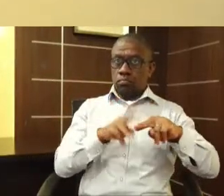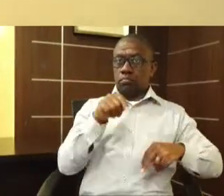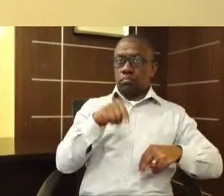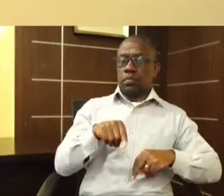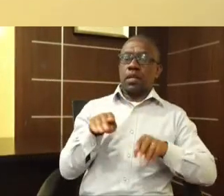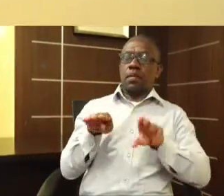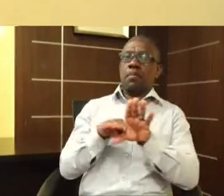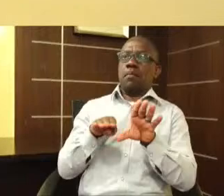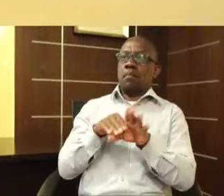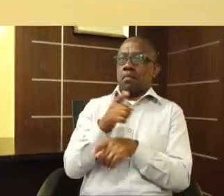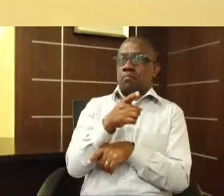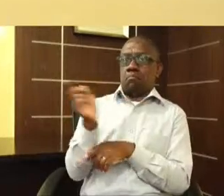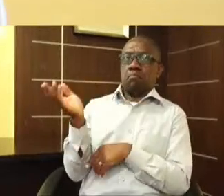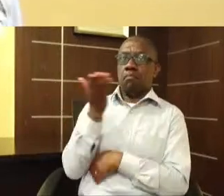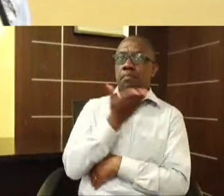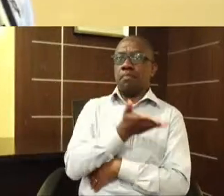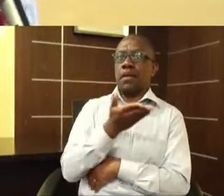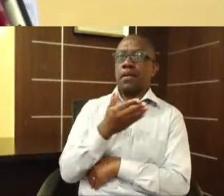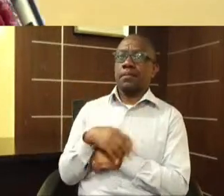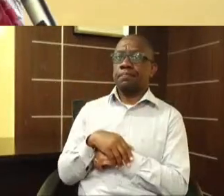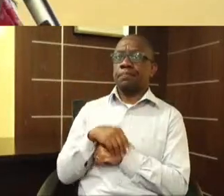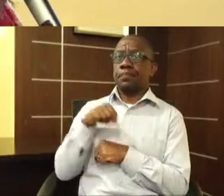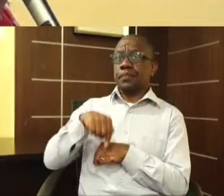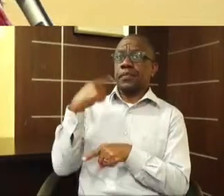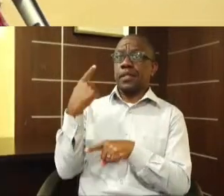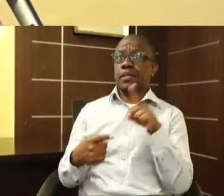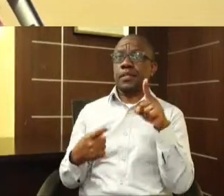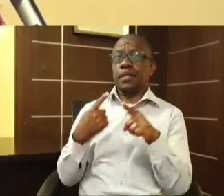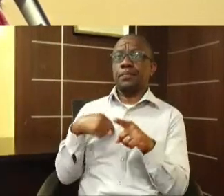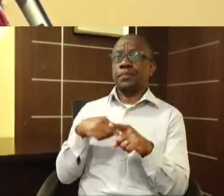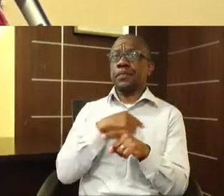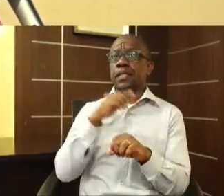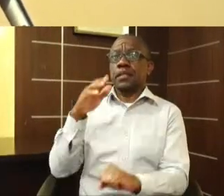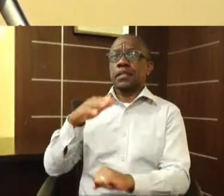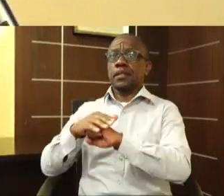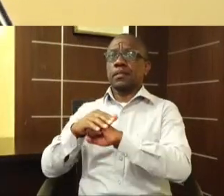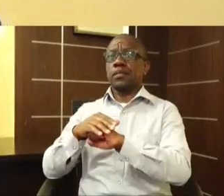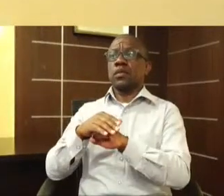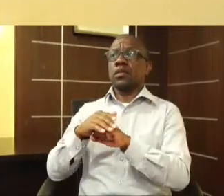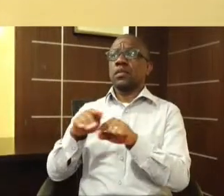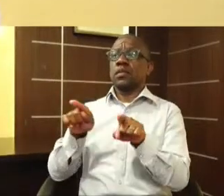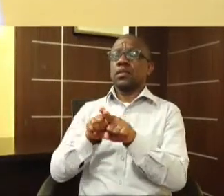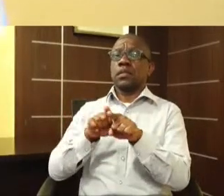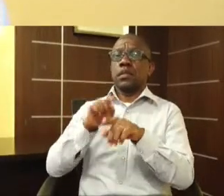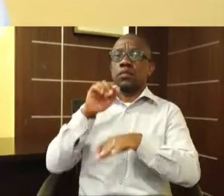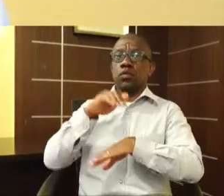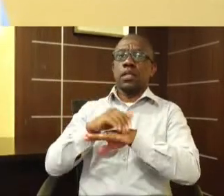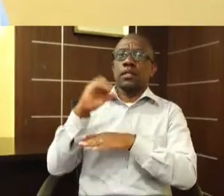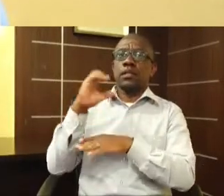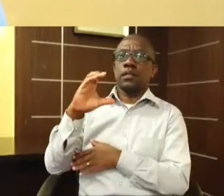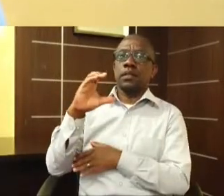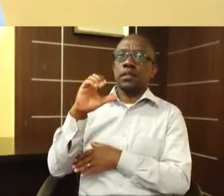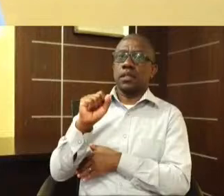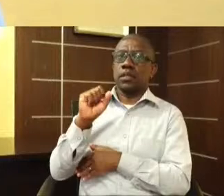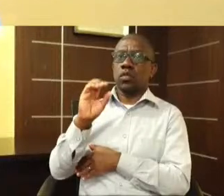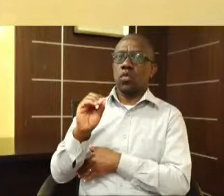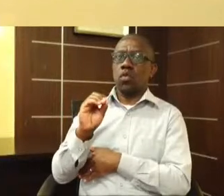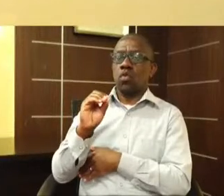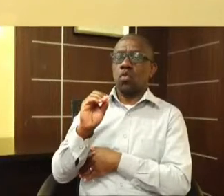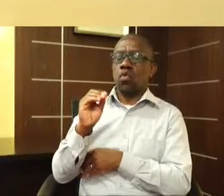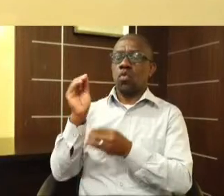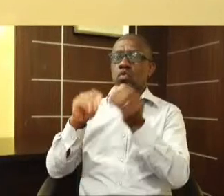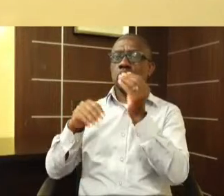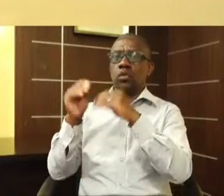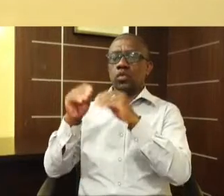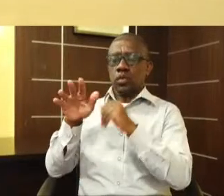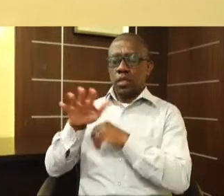that. And this year we were supported to get the CSO contribution on